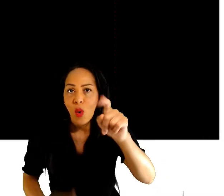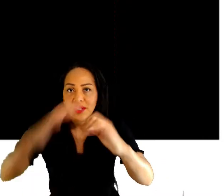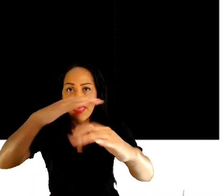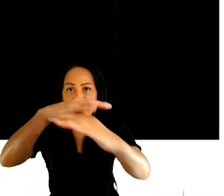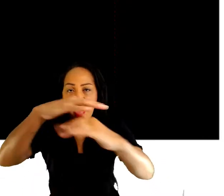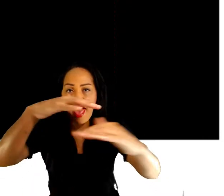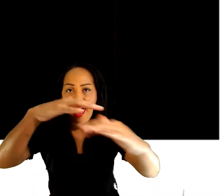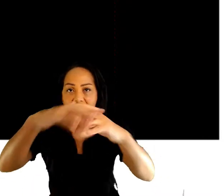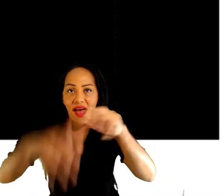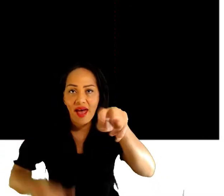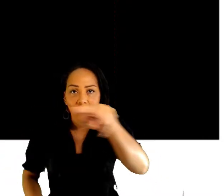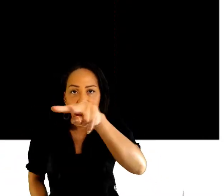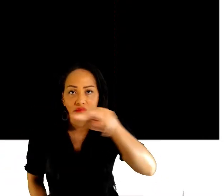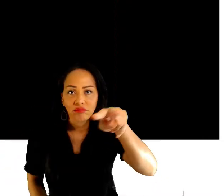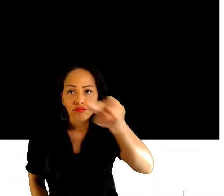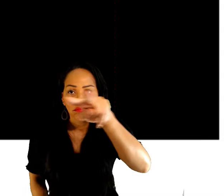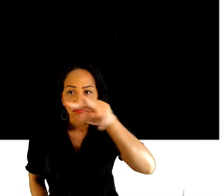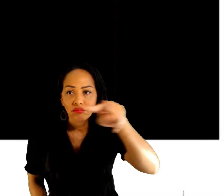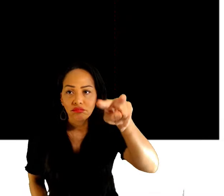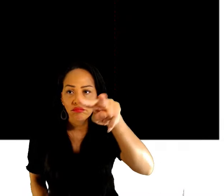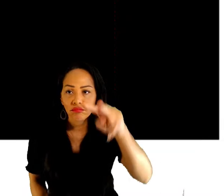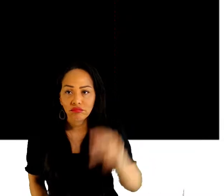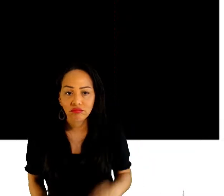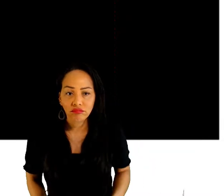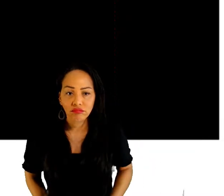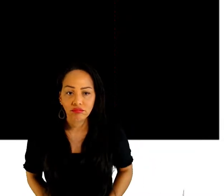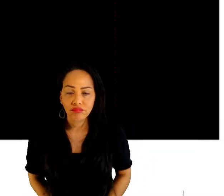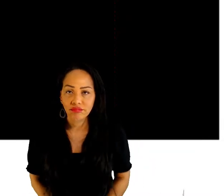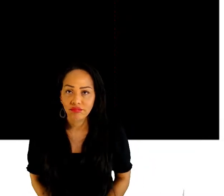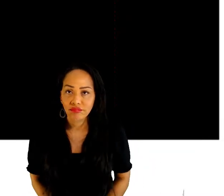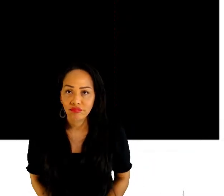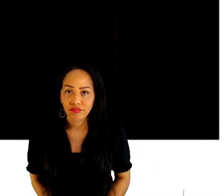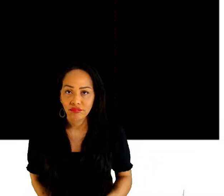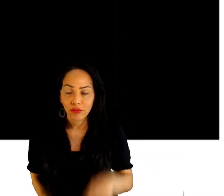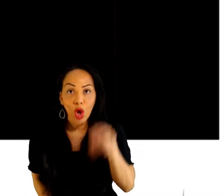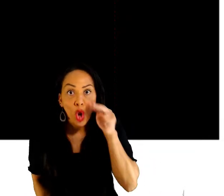aware that looking and being looked at